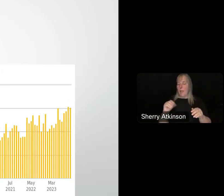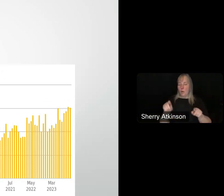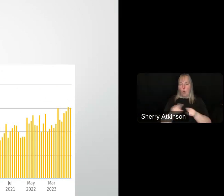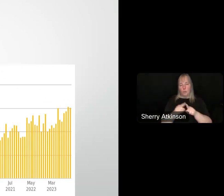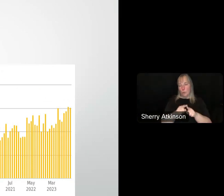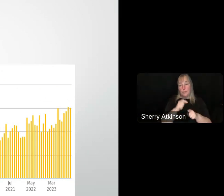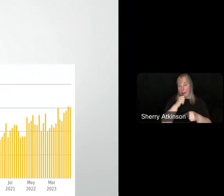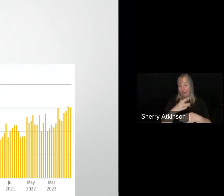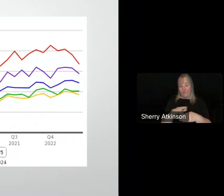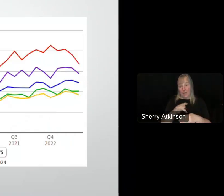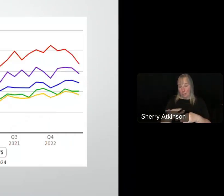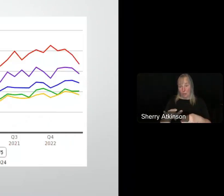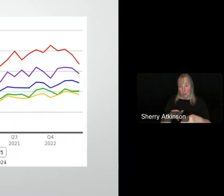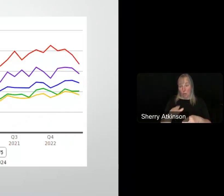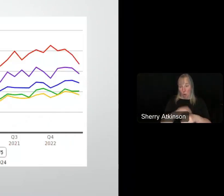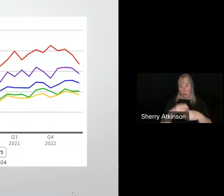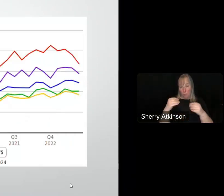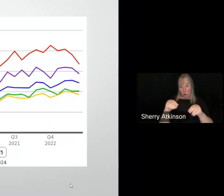either.